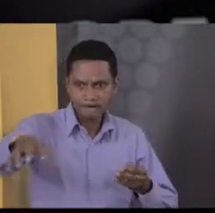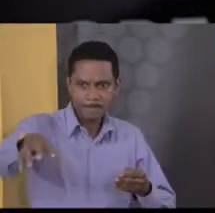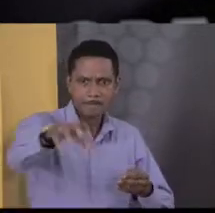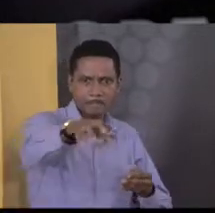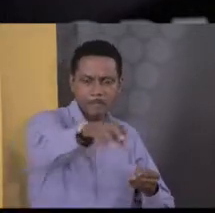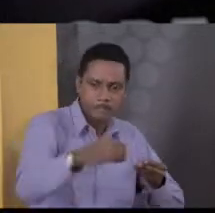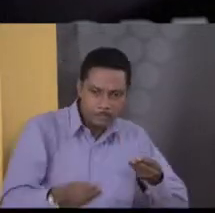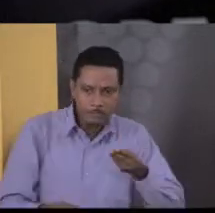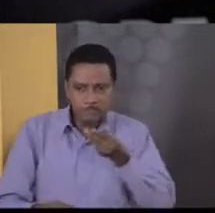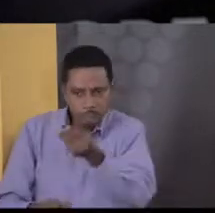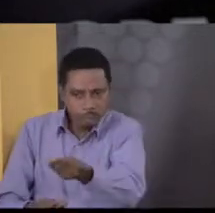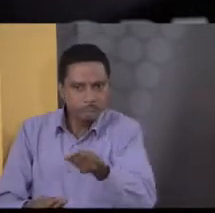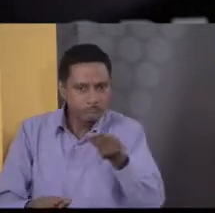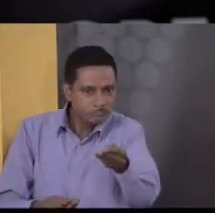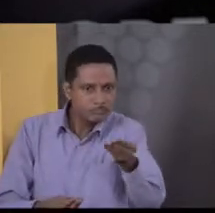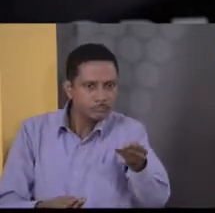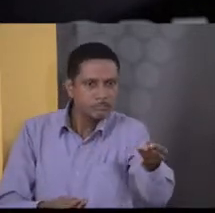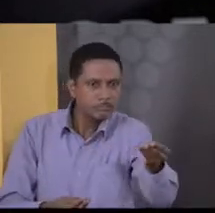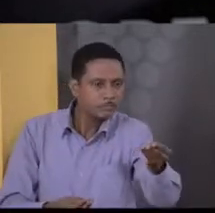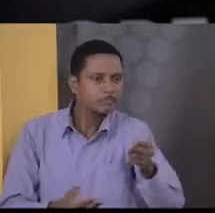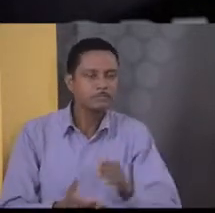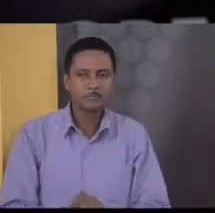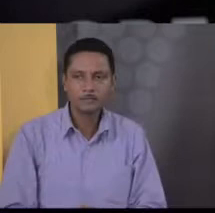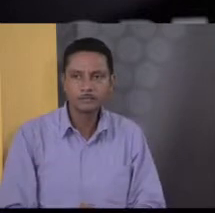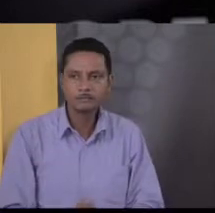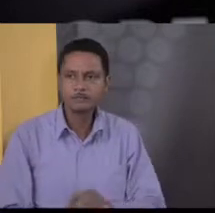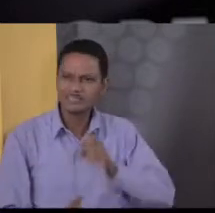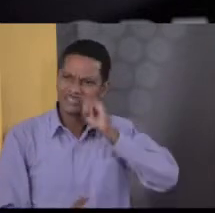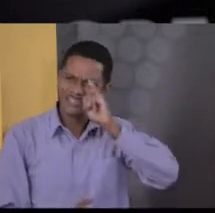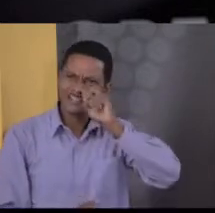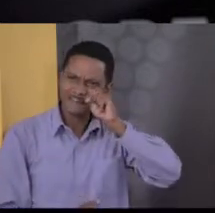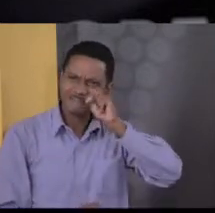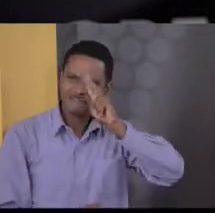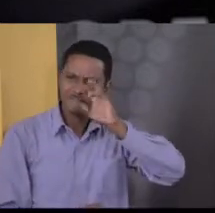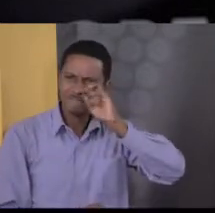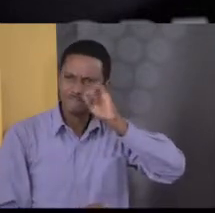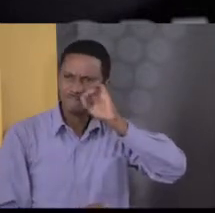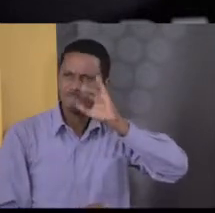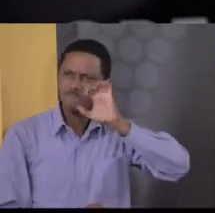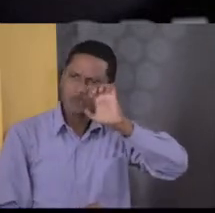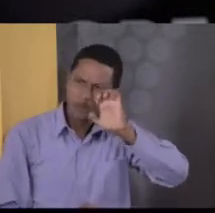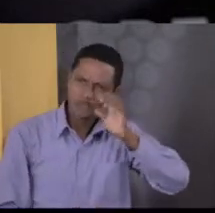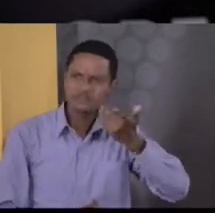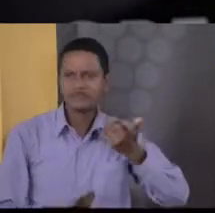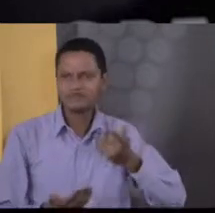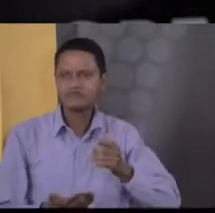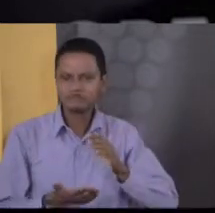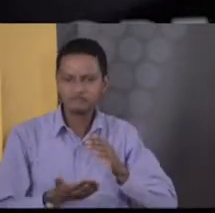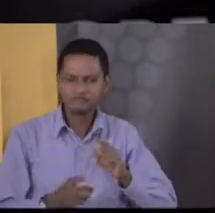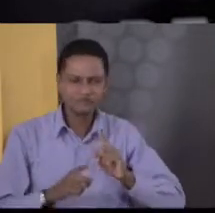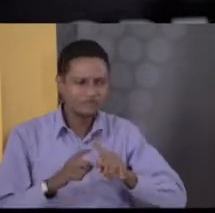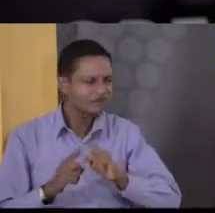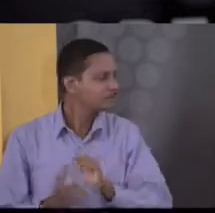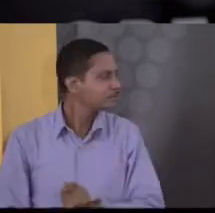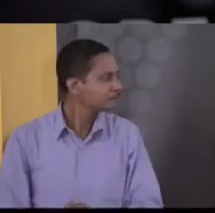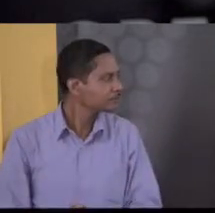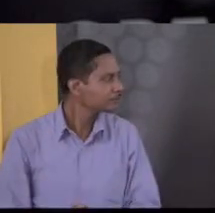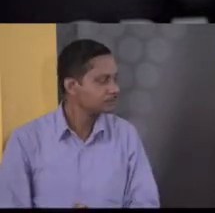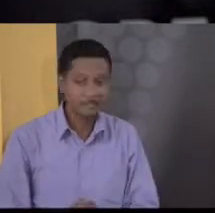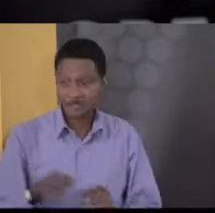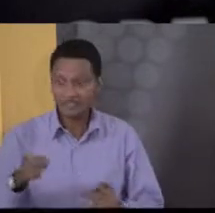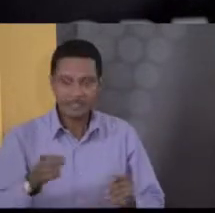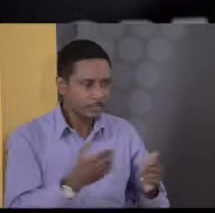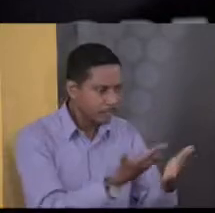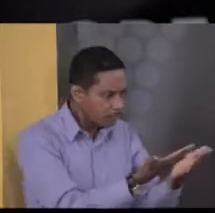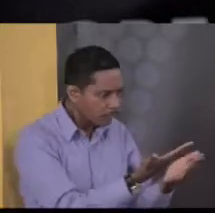designing, and you will do your QA. You have to be, do your quality